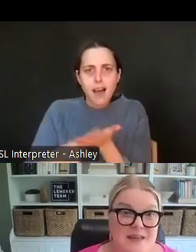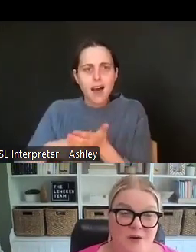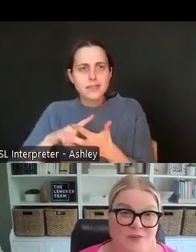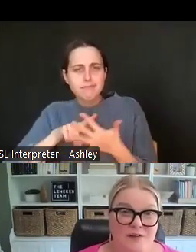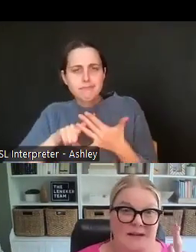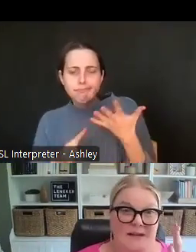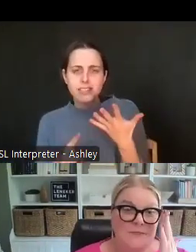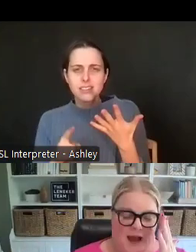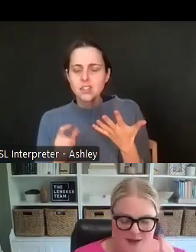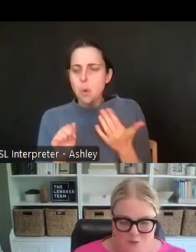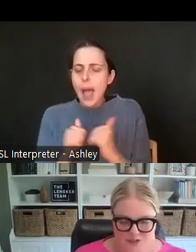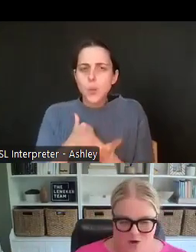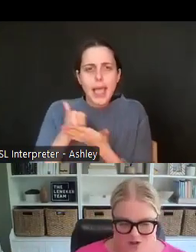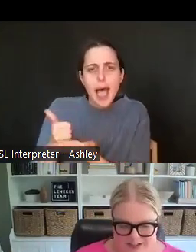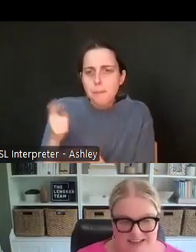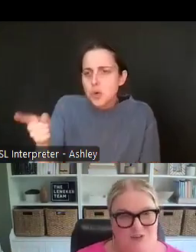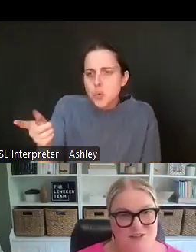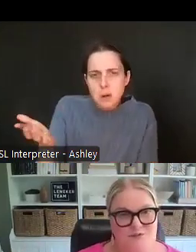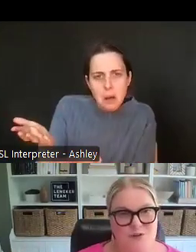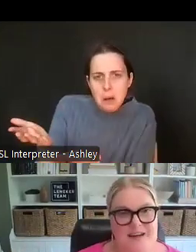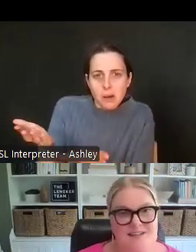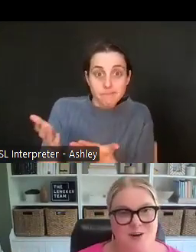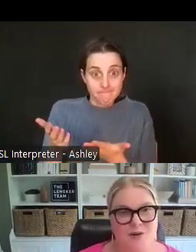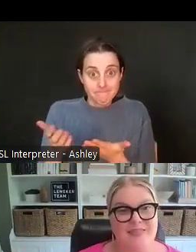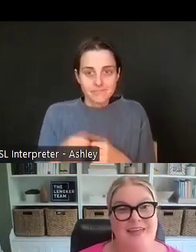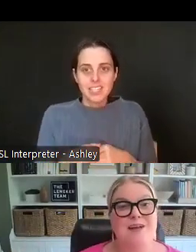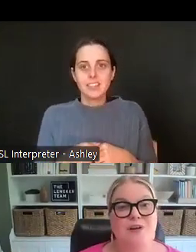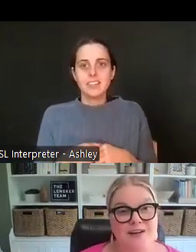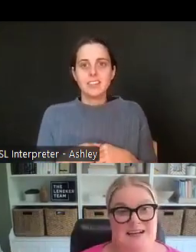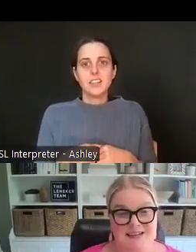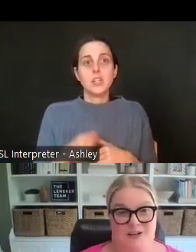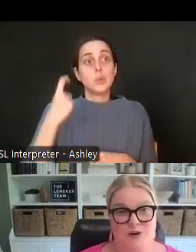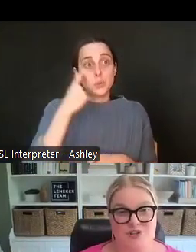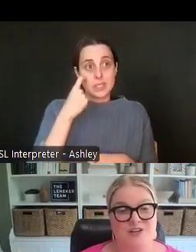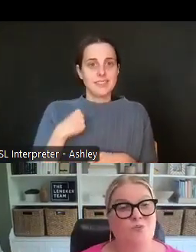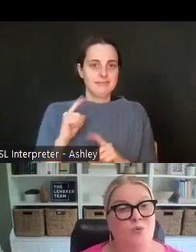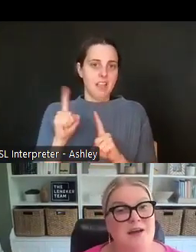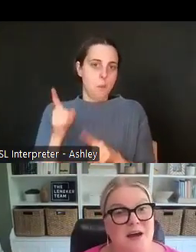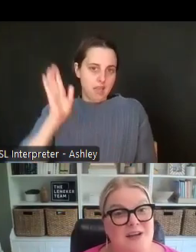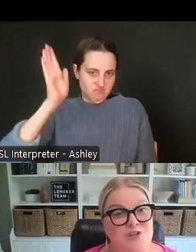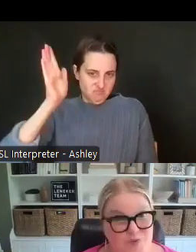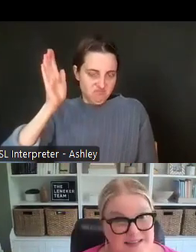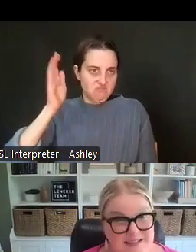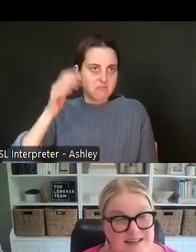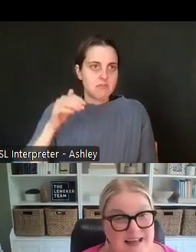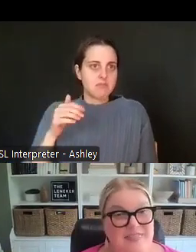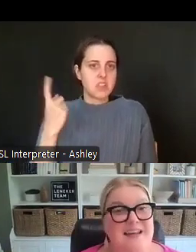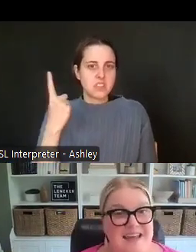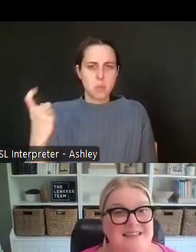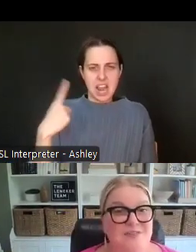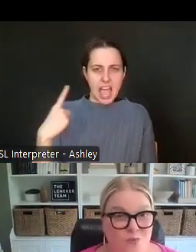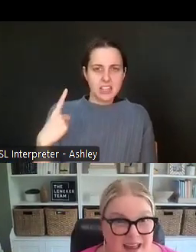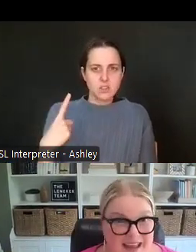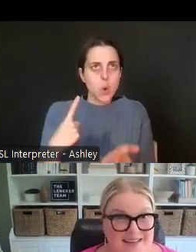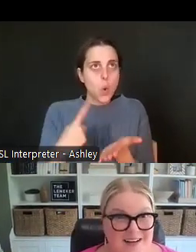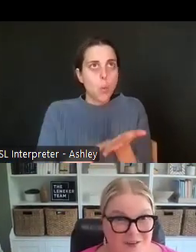can I be helpful. I was coaching a leader just a few weeks ago, and they went on to ask the question, what am I doing that